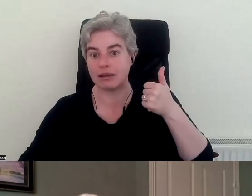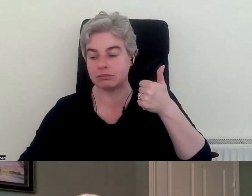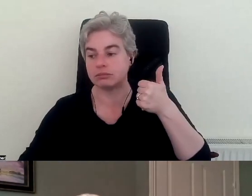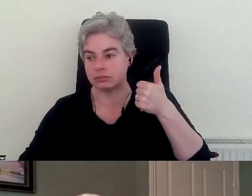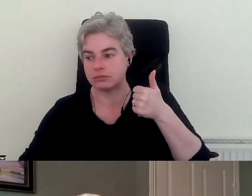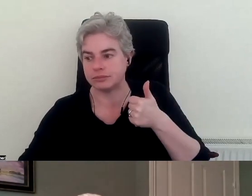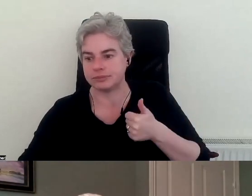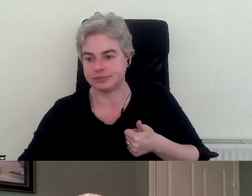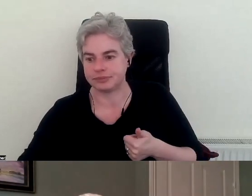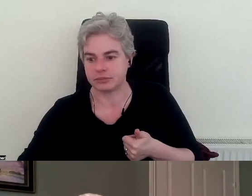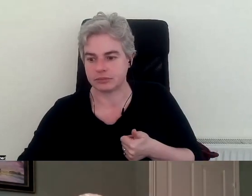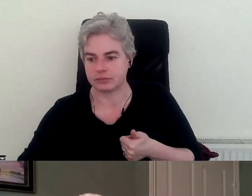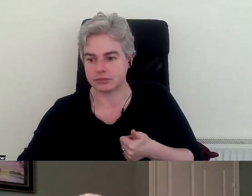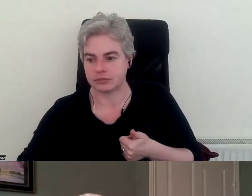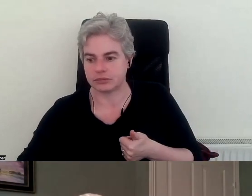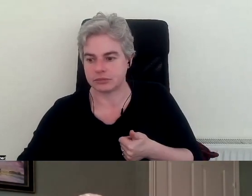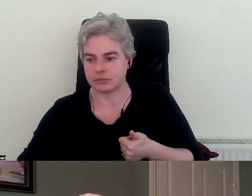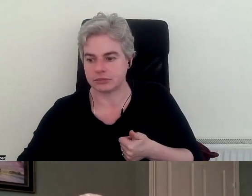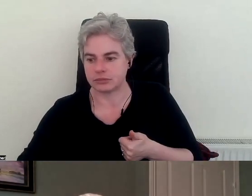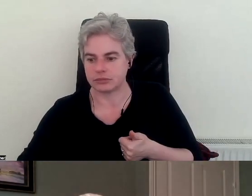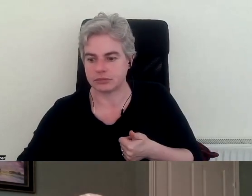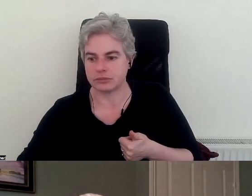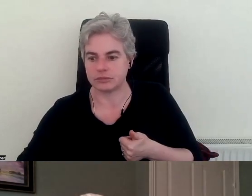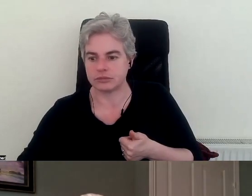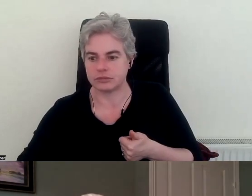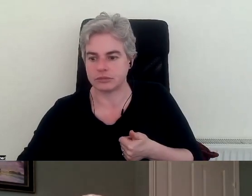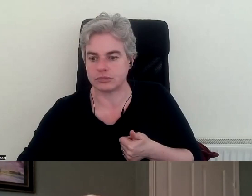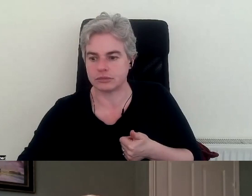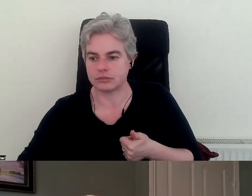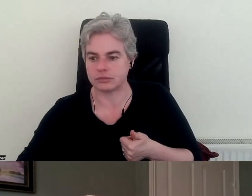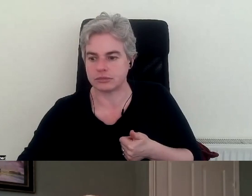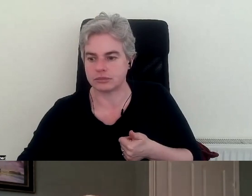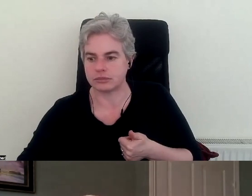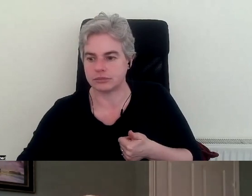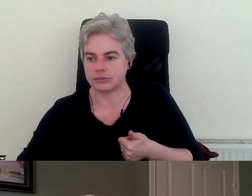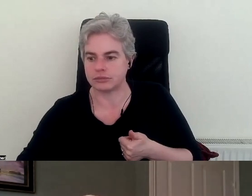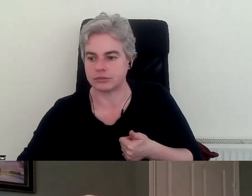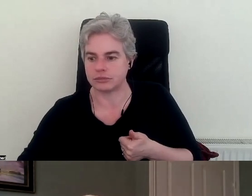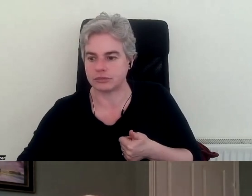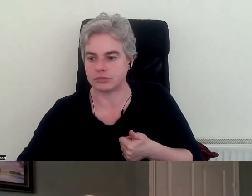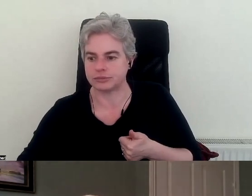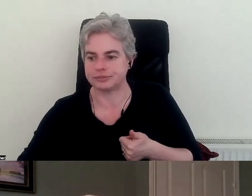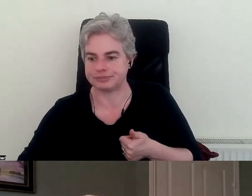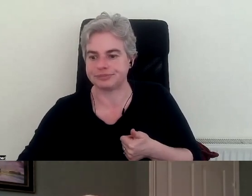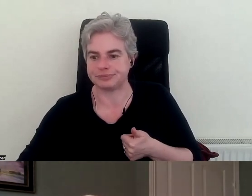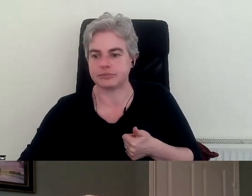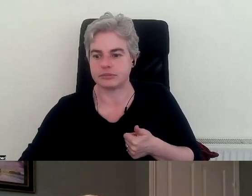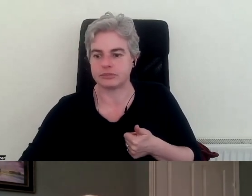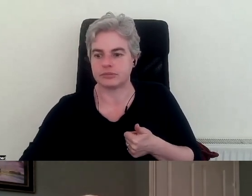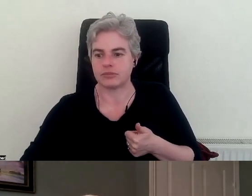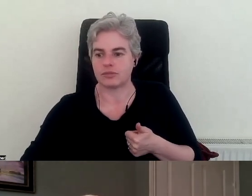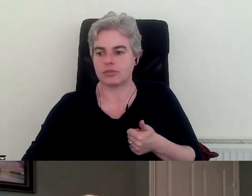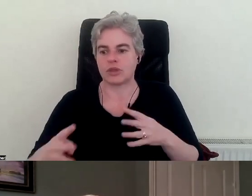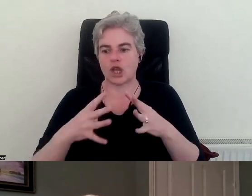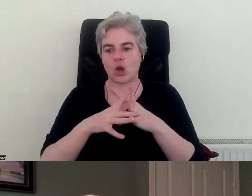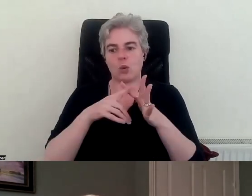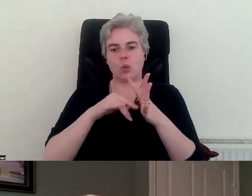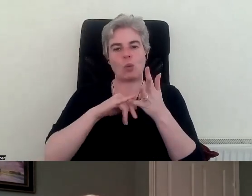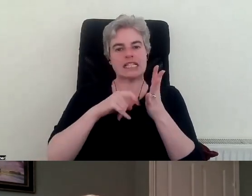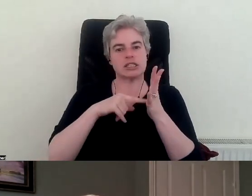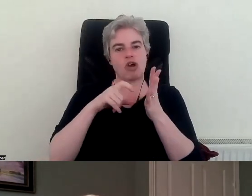the reason that I wanted to bring in Westcott is that, of course, Westcott is a recognized theologian